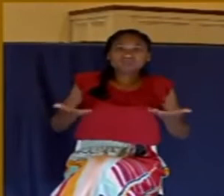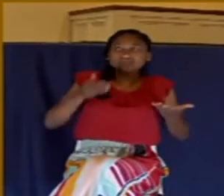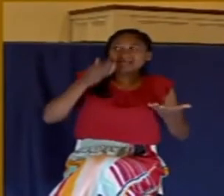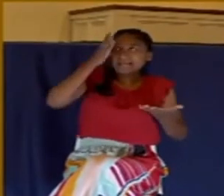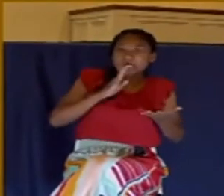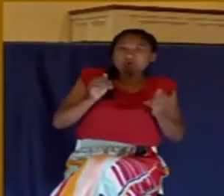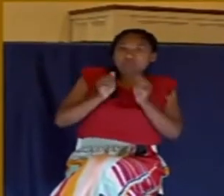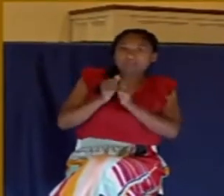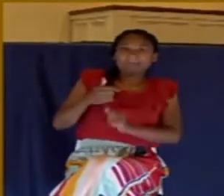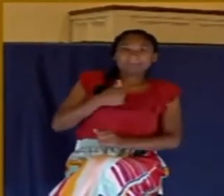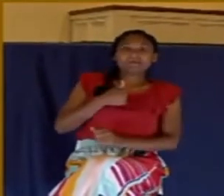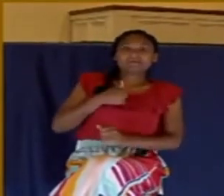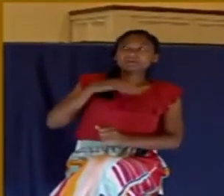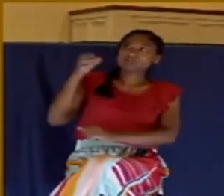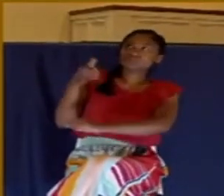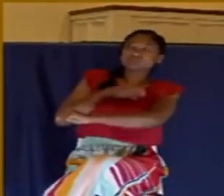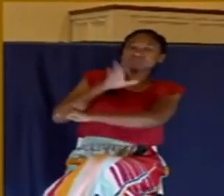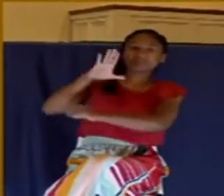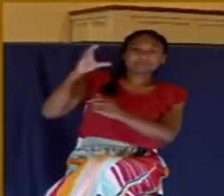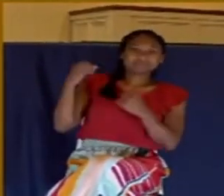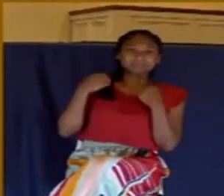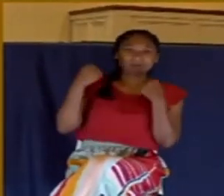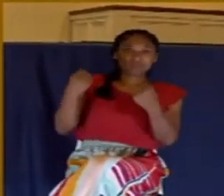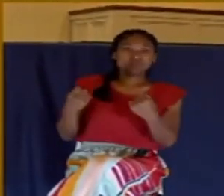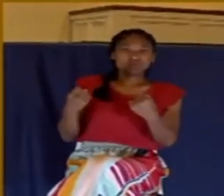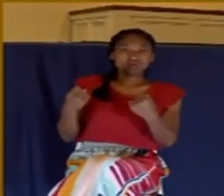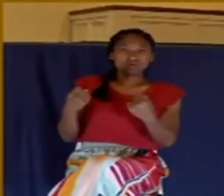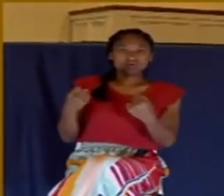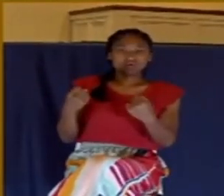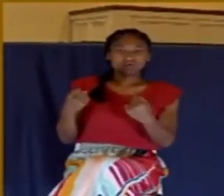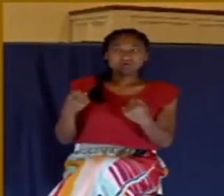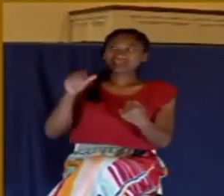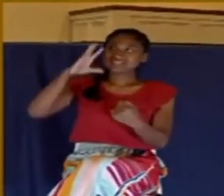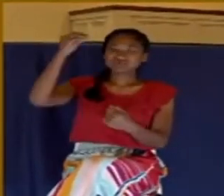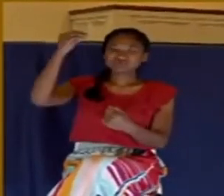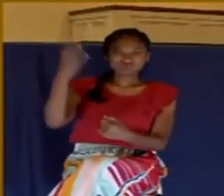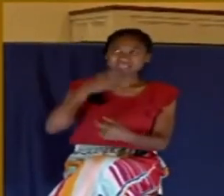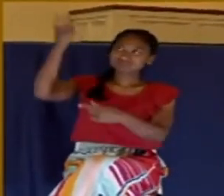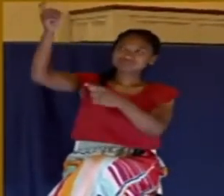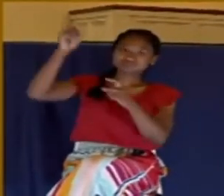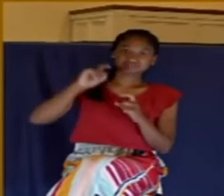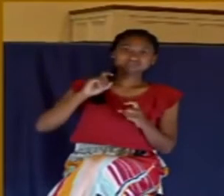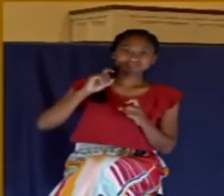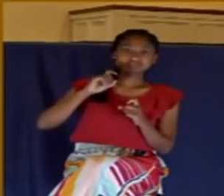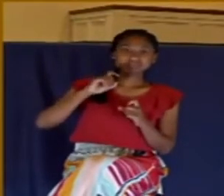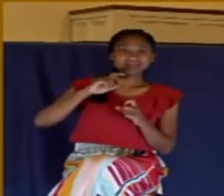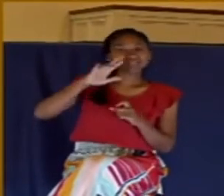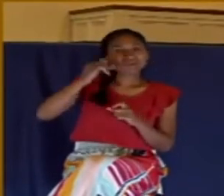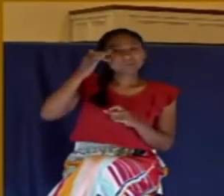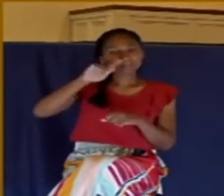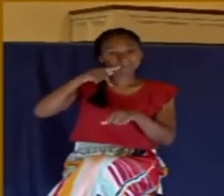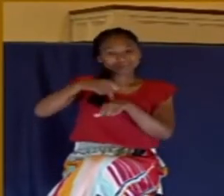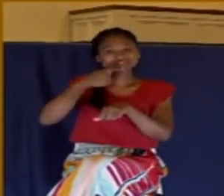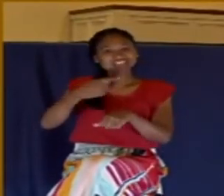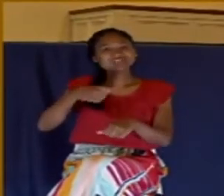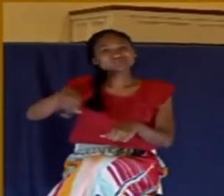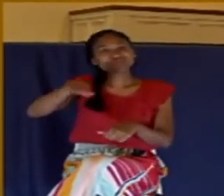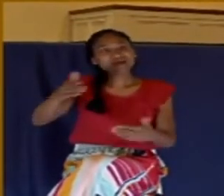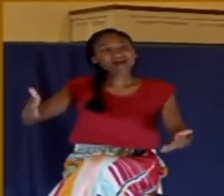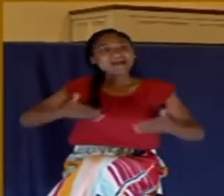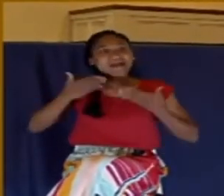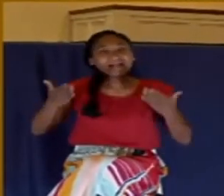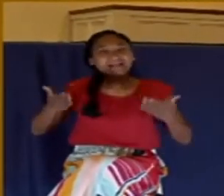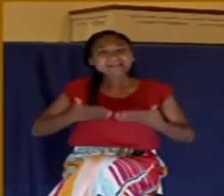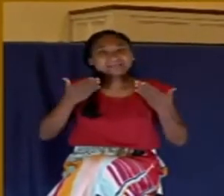power that he gives you. There's grace that he gives you. That's why Peter says, happy are ye,